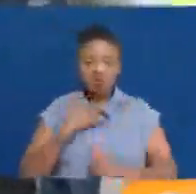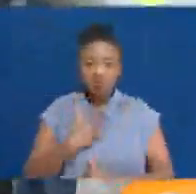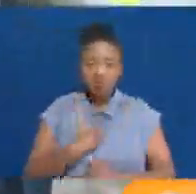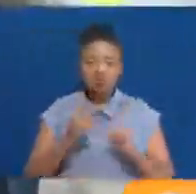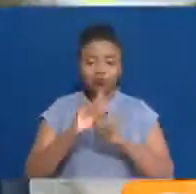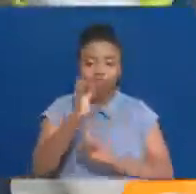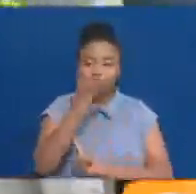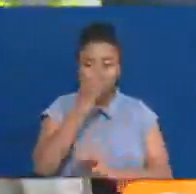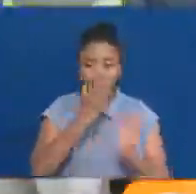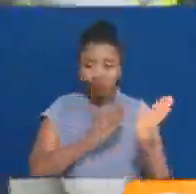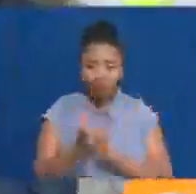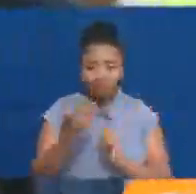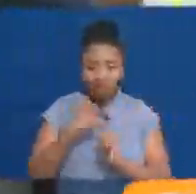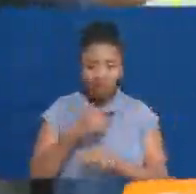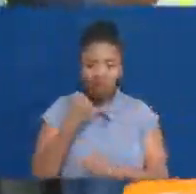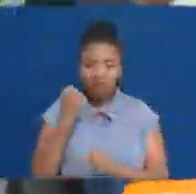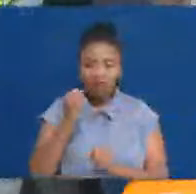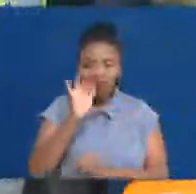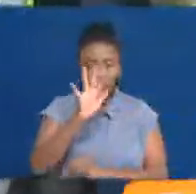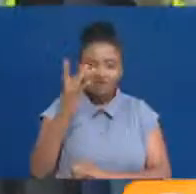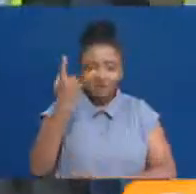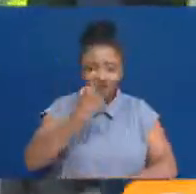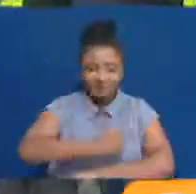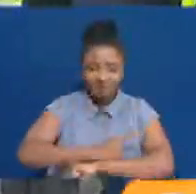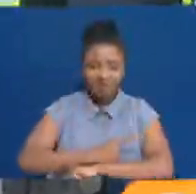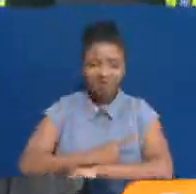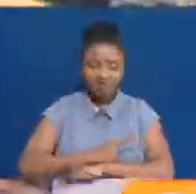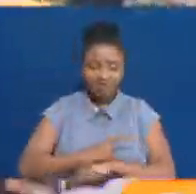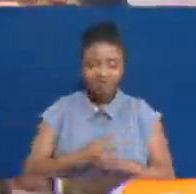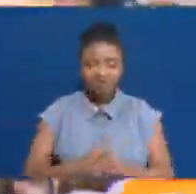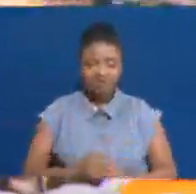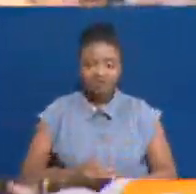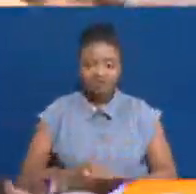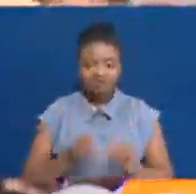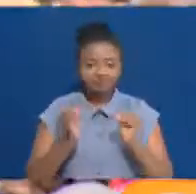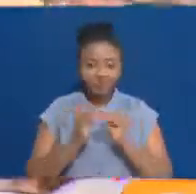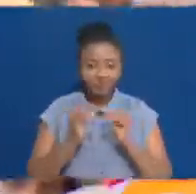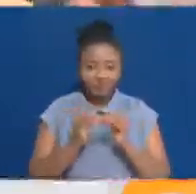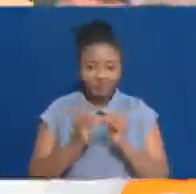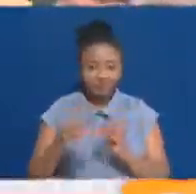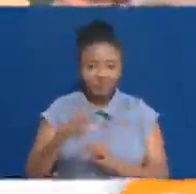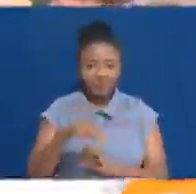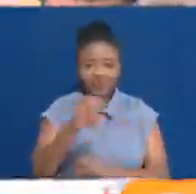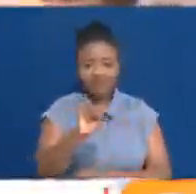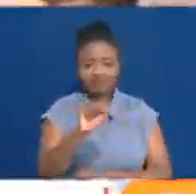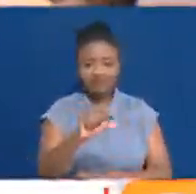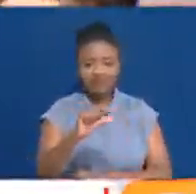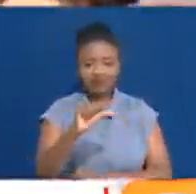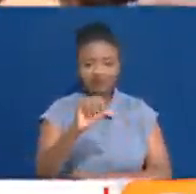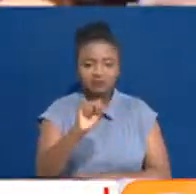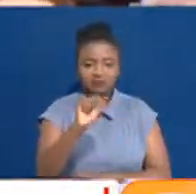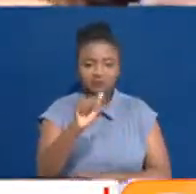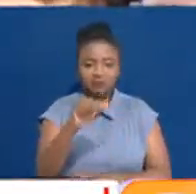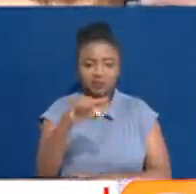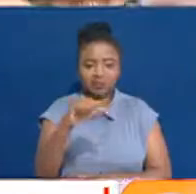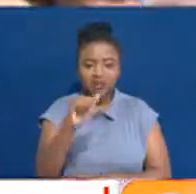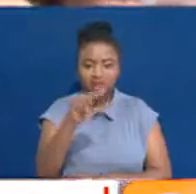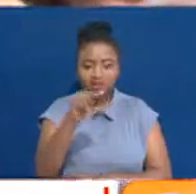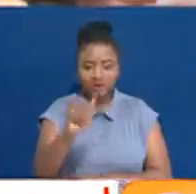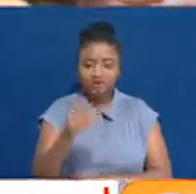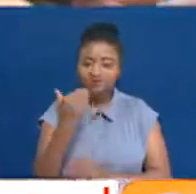to have a five-day working holiday in Sagana State Lodge. Miwawe tunakushukuru kwa sababu unaangalia majani